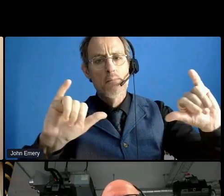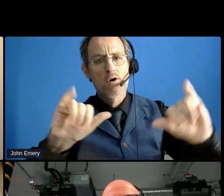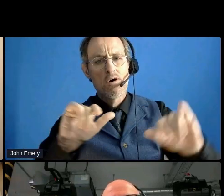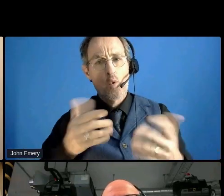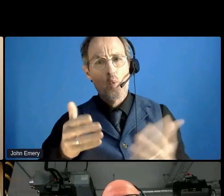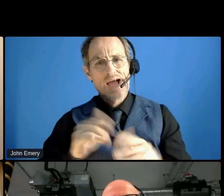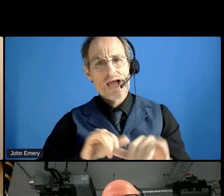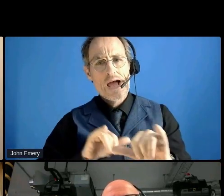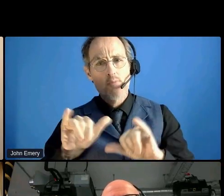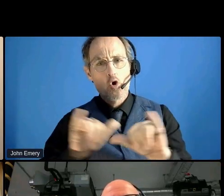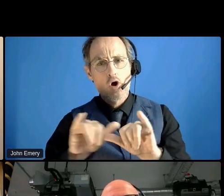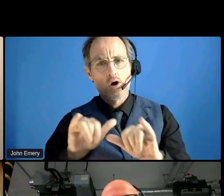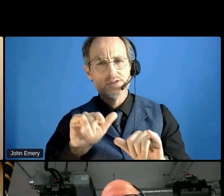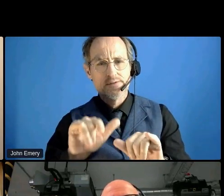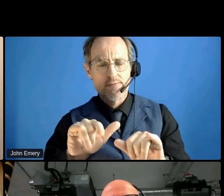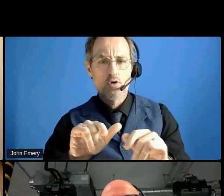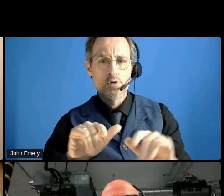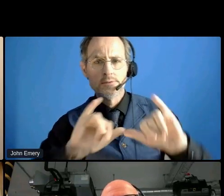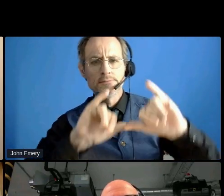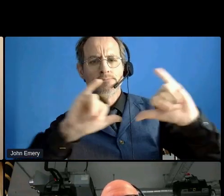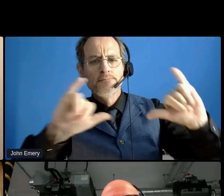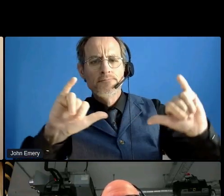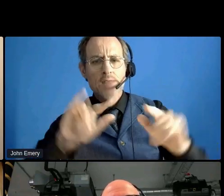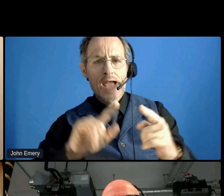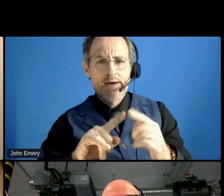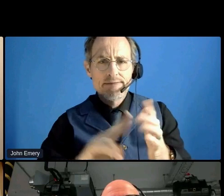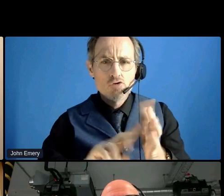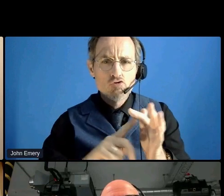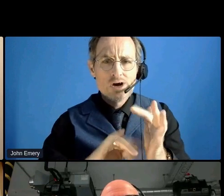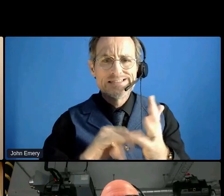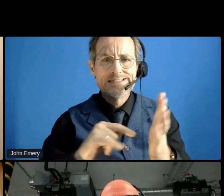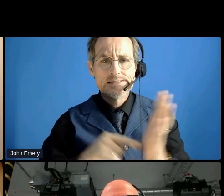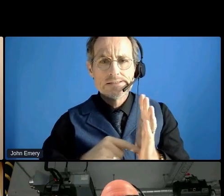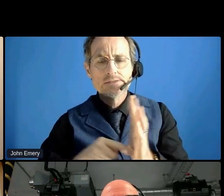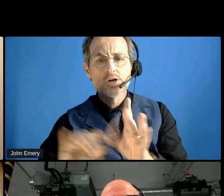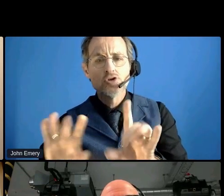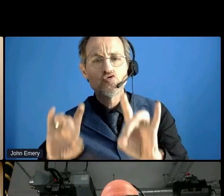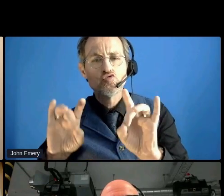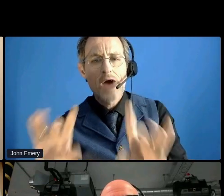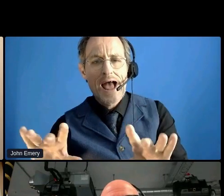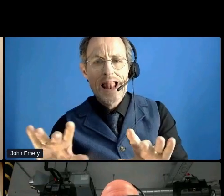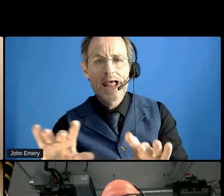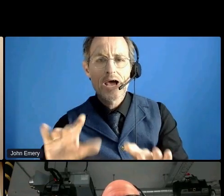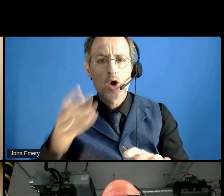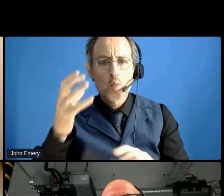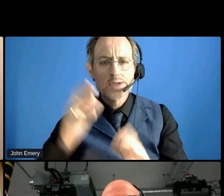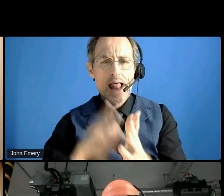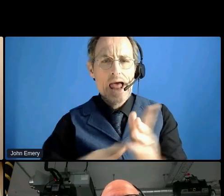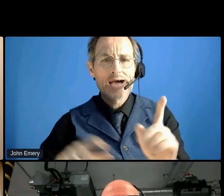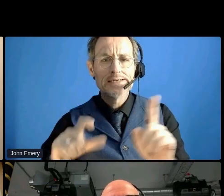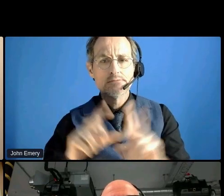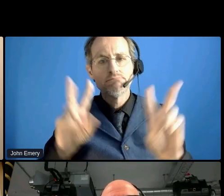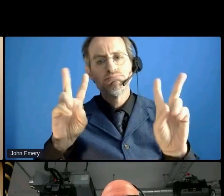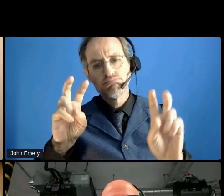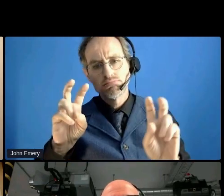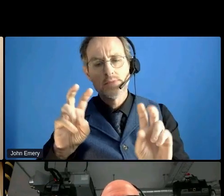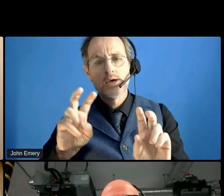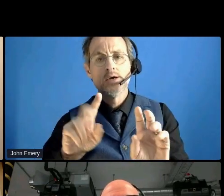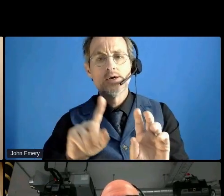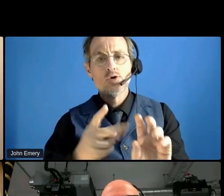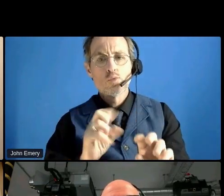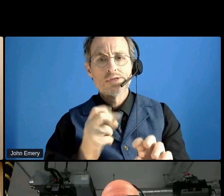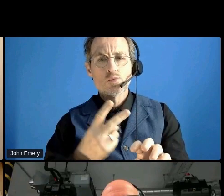So, wow. Australia and the Premier of Queensland is called the year 2023, the year of accessible travel. We've talked to destinations